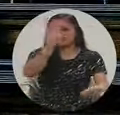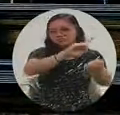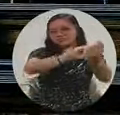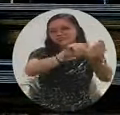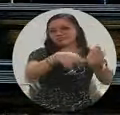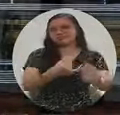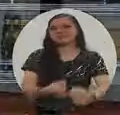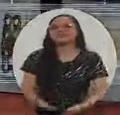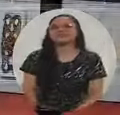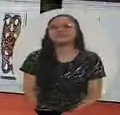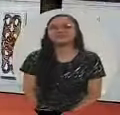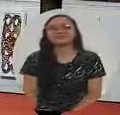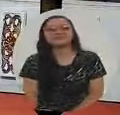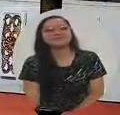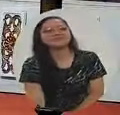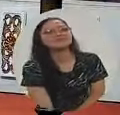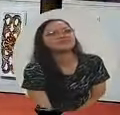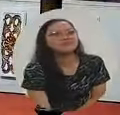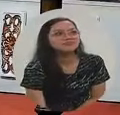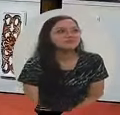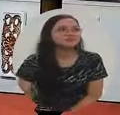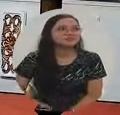Marag taong wapag yung mamatay.